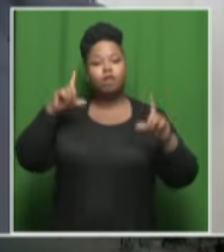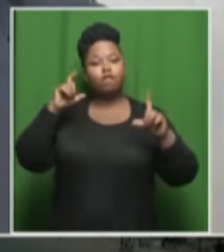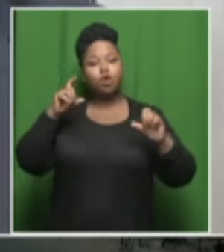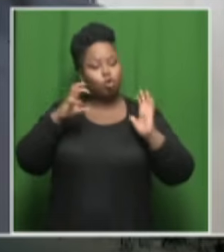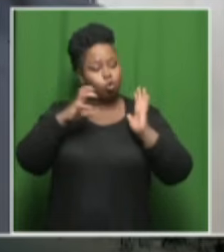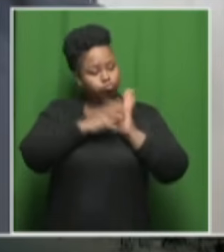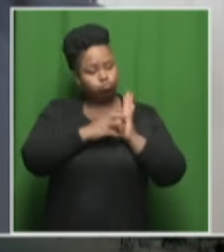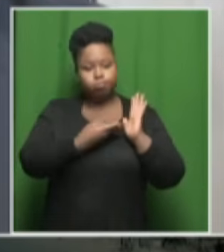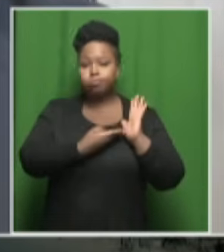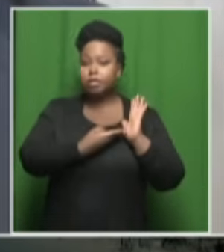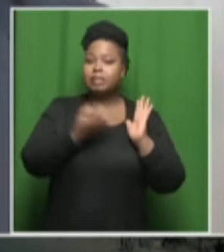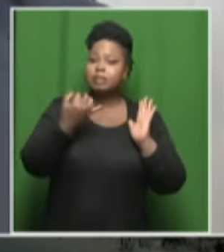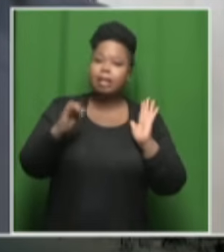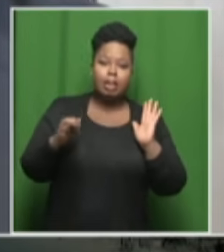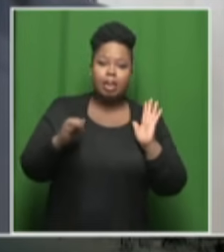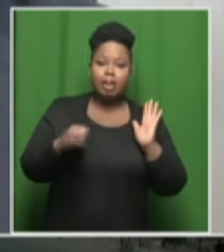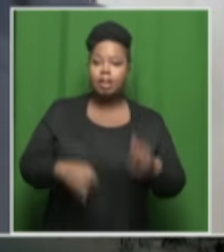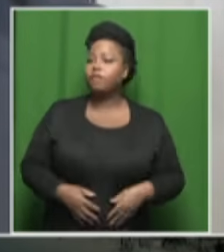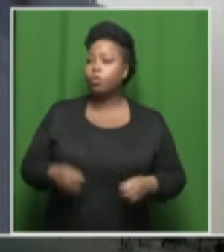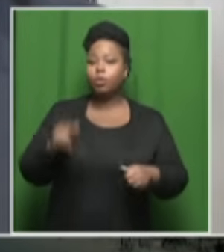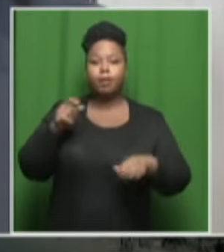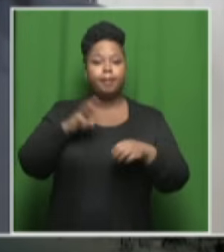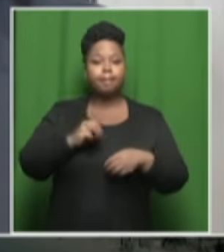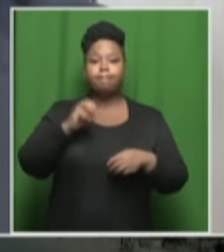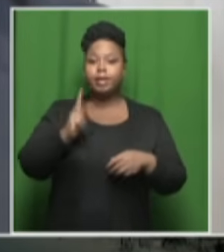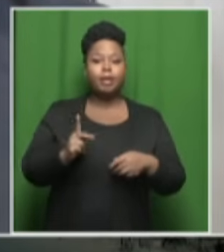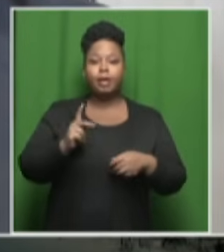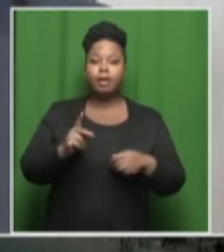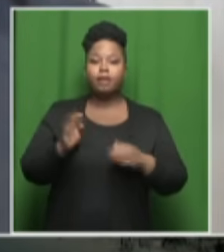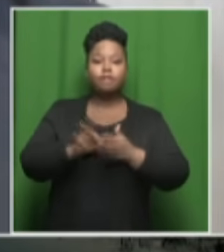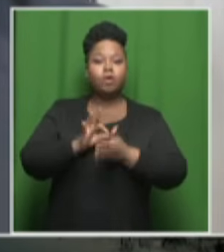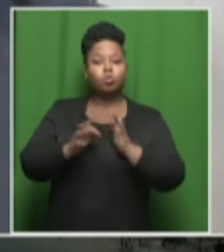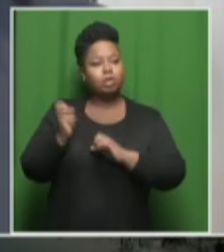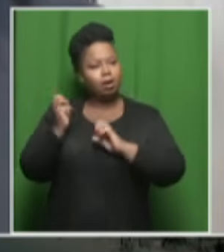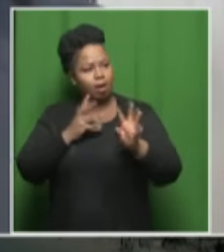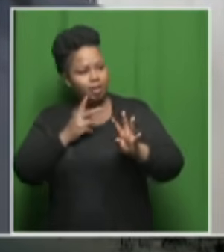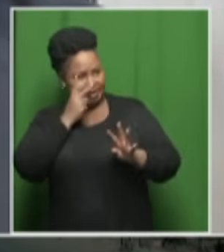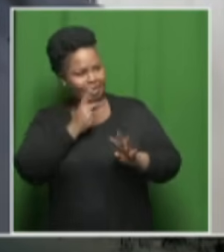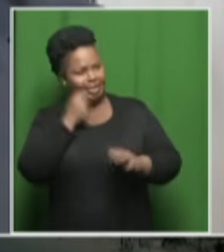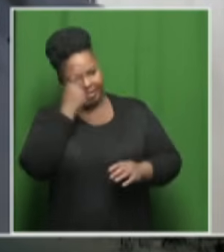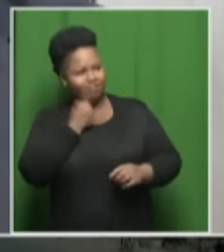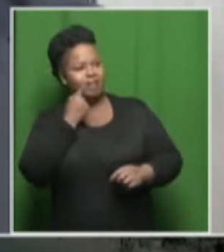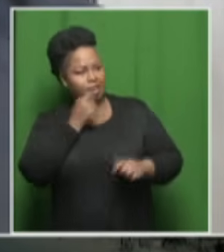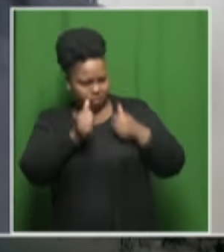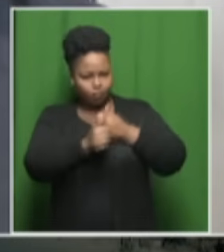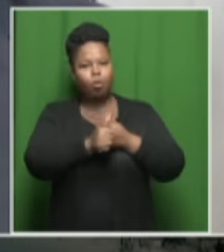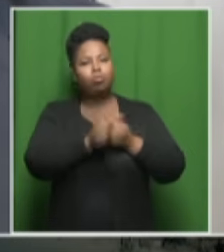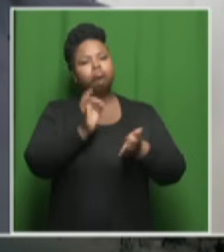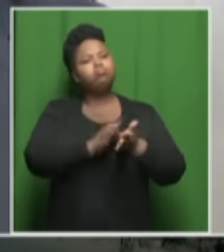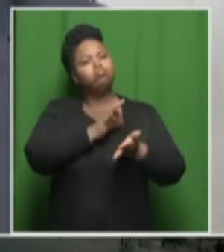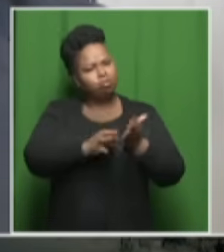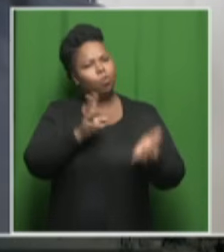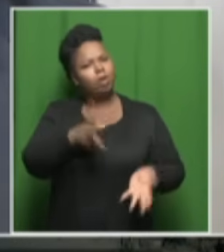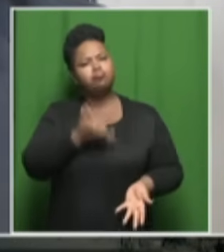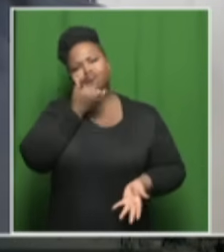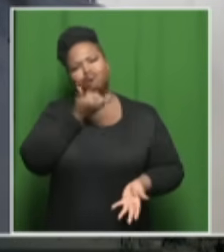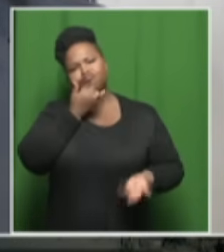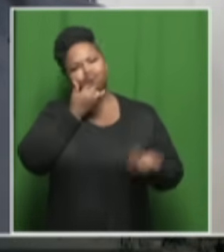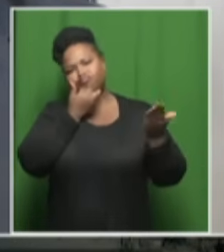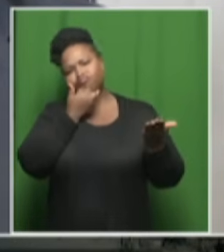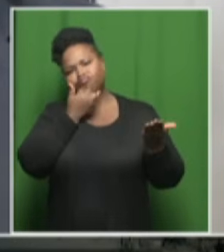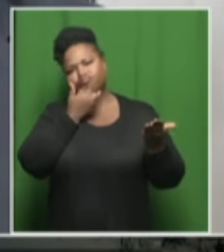ballot. He is a key attraction for any MKP voter. They see his face. The party are very happy that it's